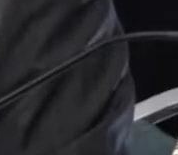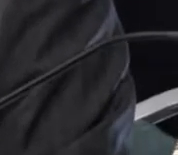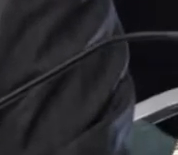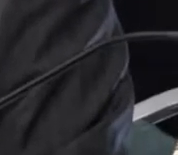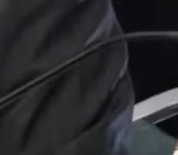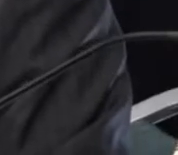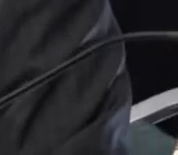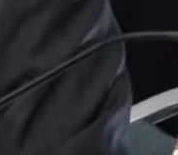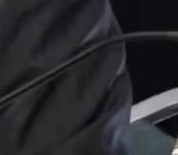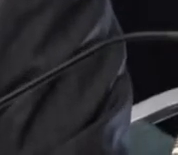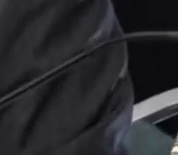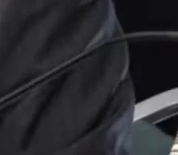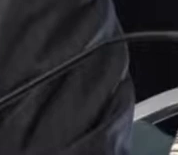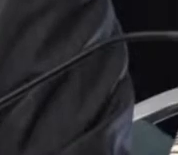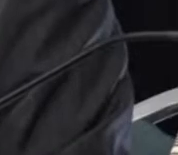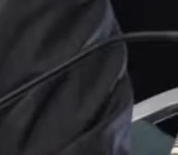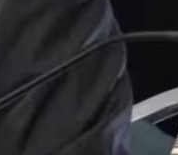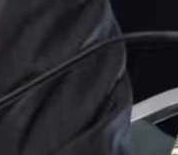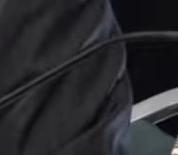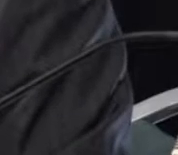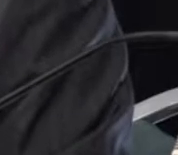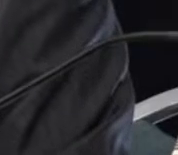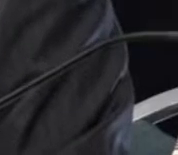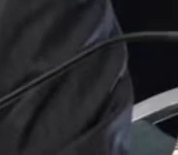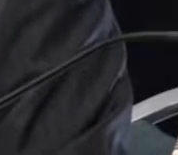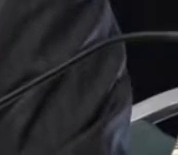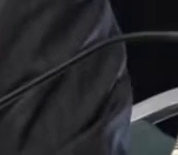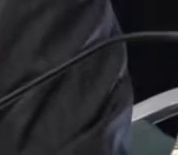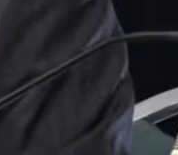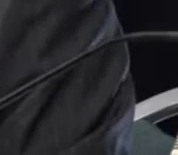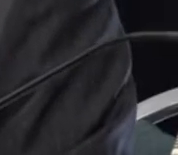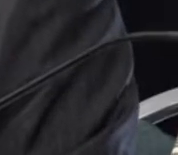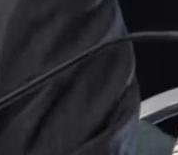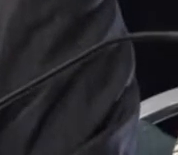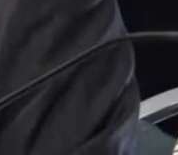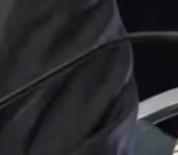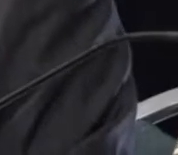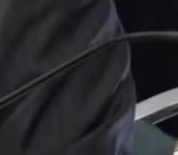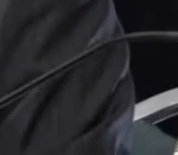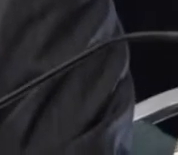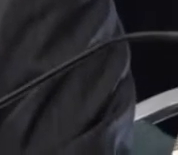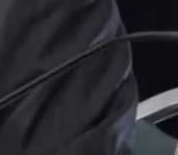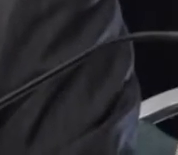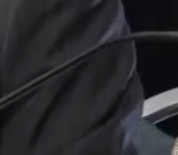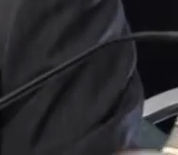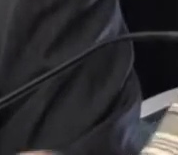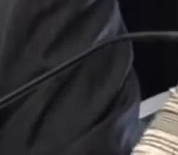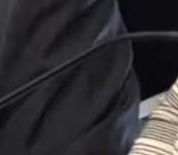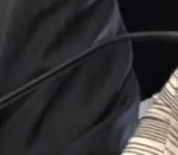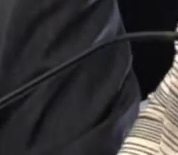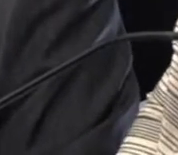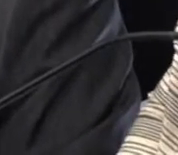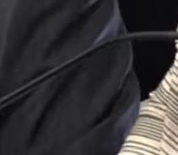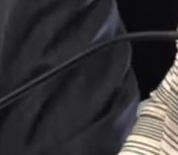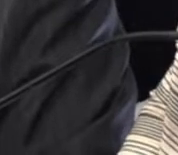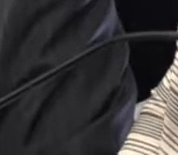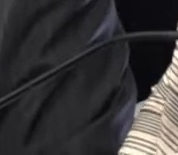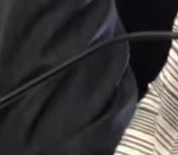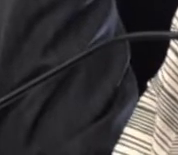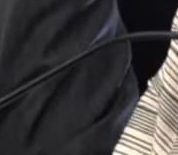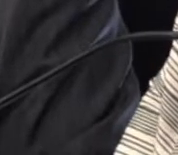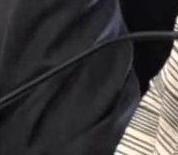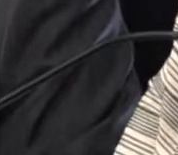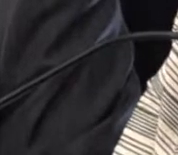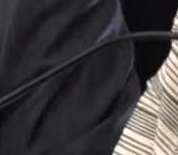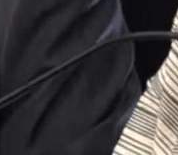Mr. Francisco Peña Montañez, the Assistant Secretary for Cash Management of the Departamento de Hacienda de Puerto Rico.